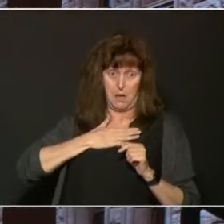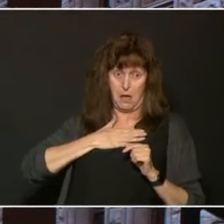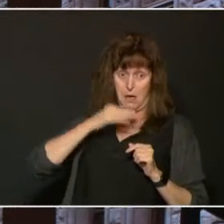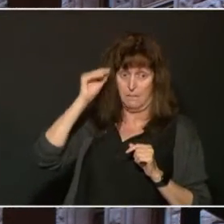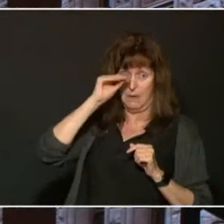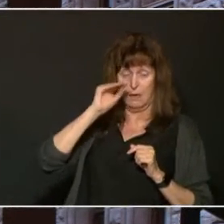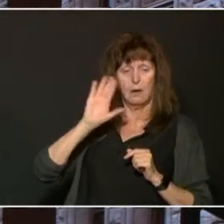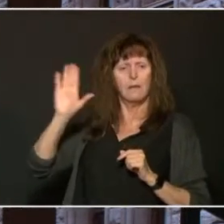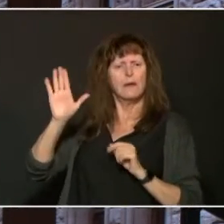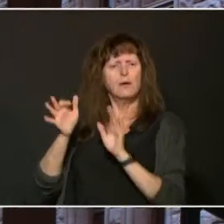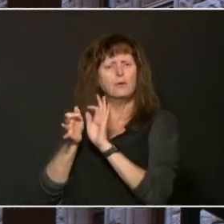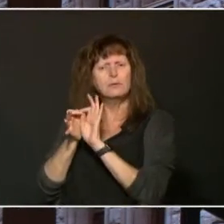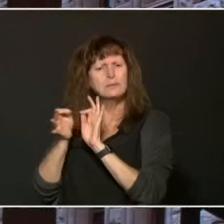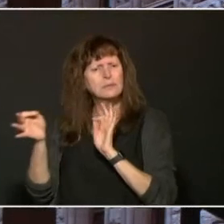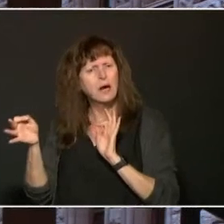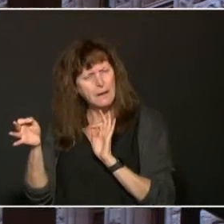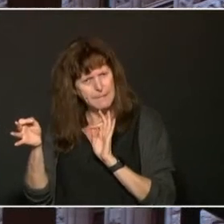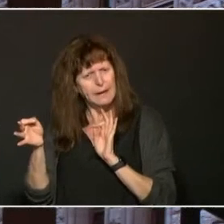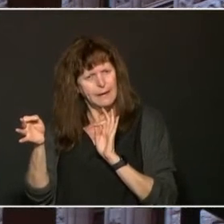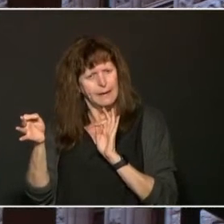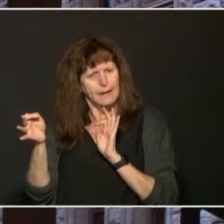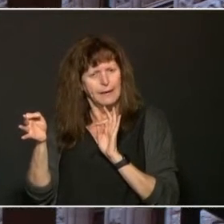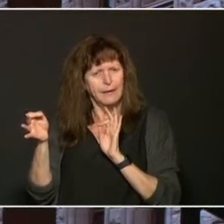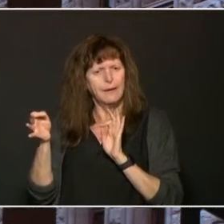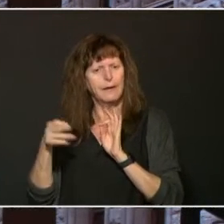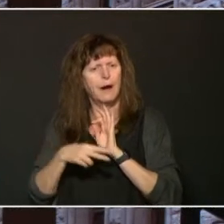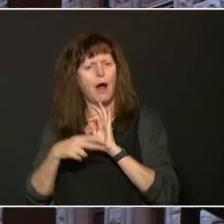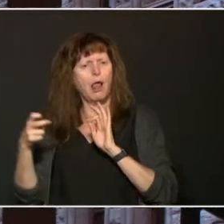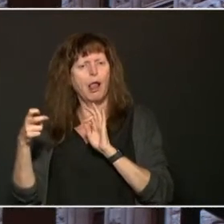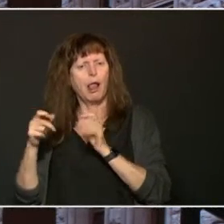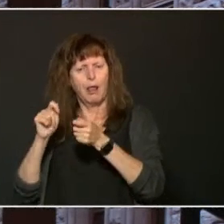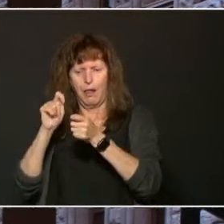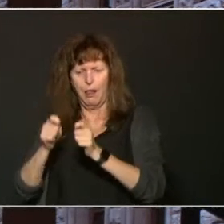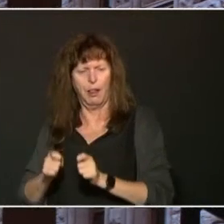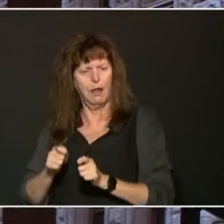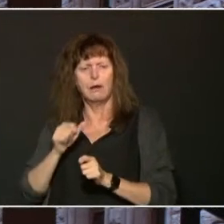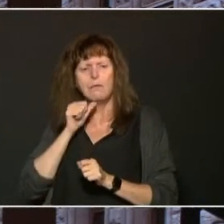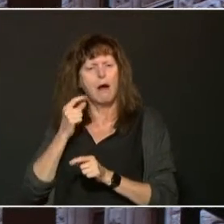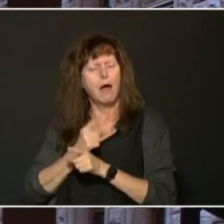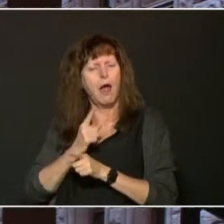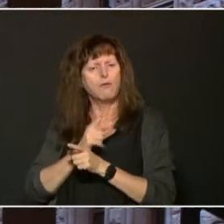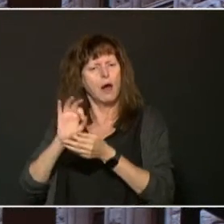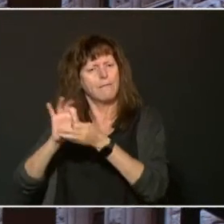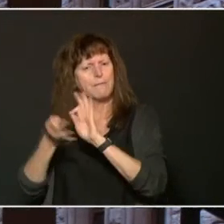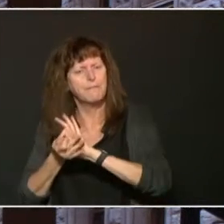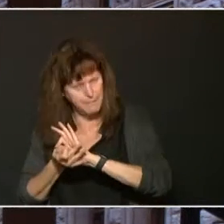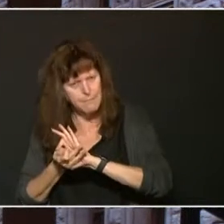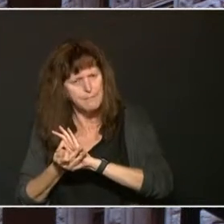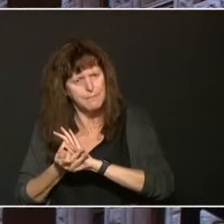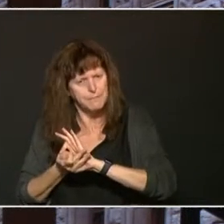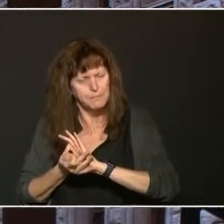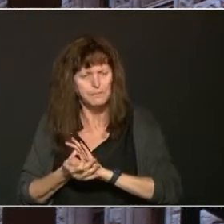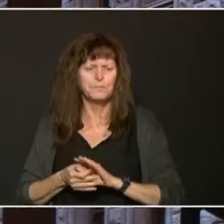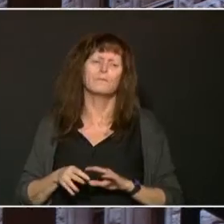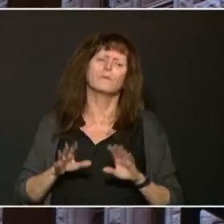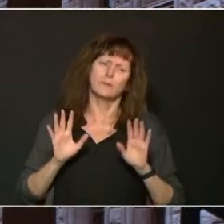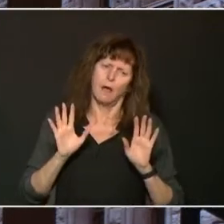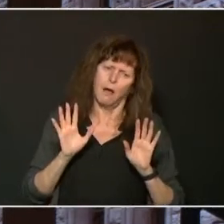our principles and our approach to the use of mRNA vaccines in Canada and or in